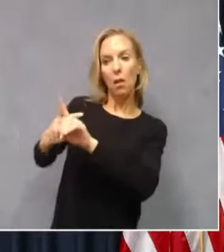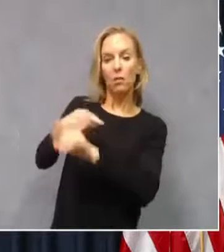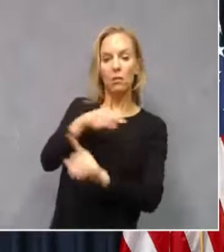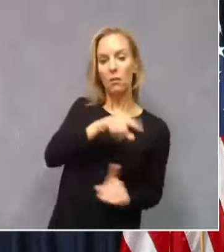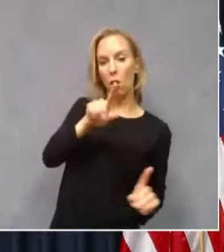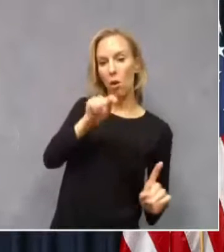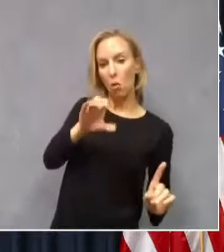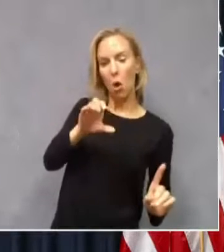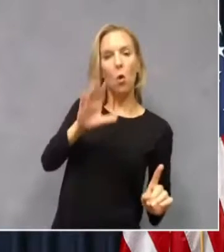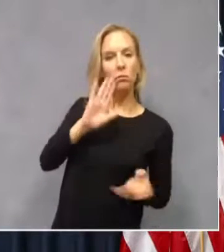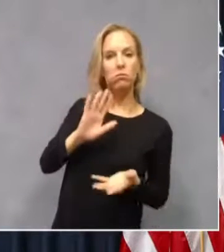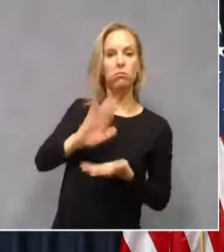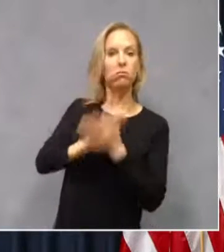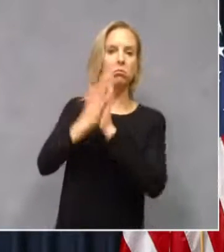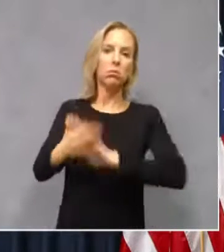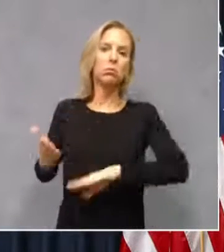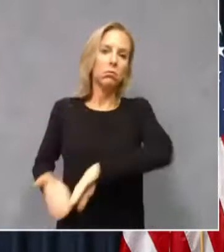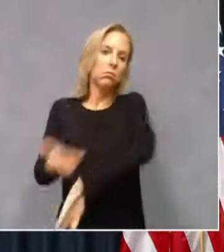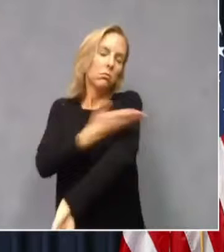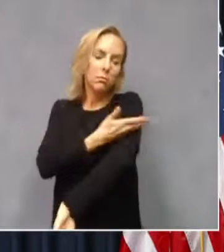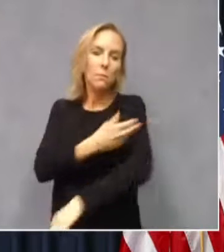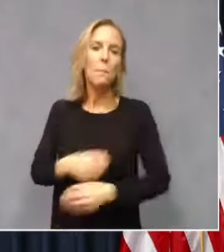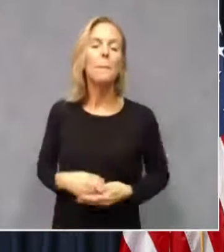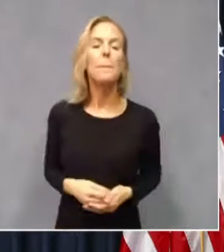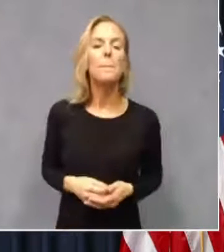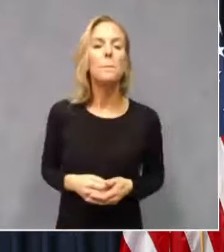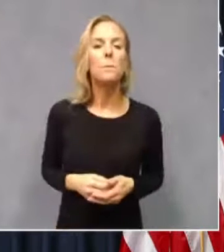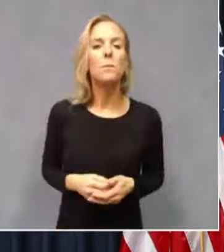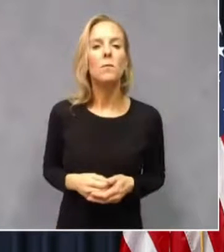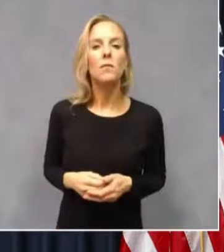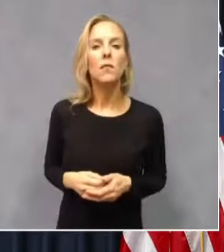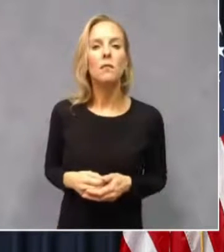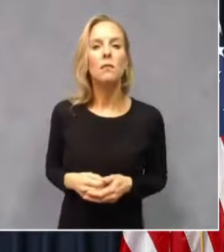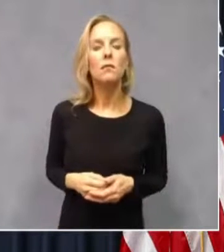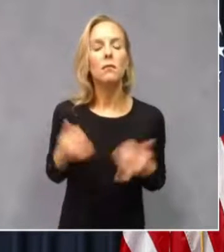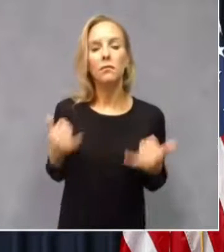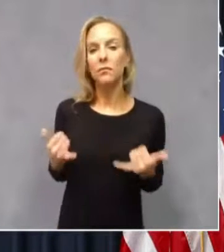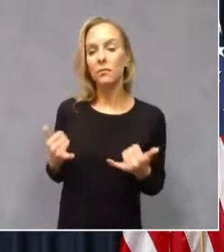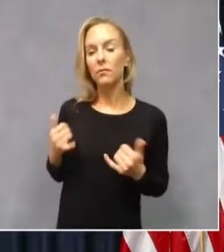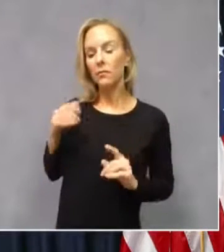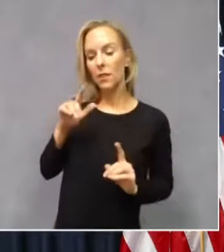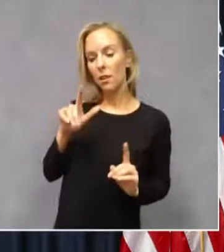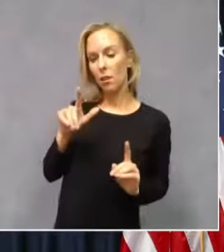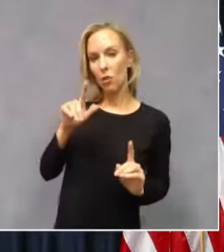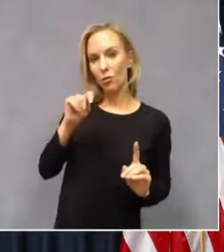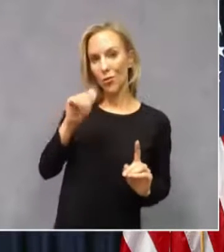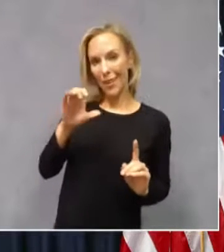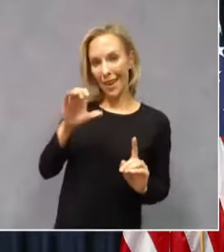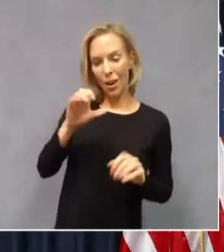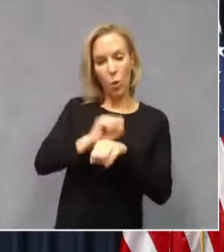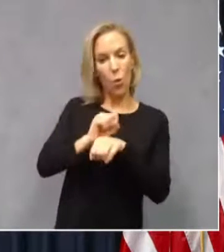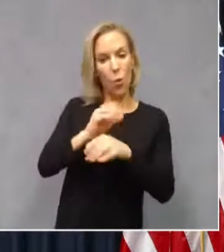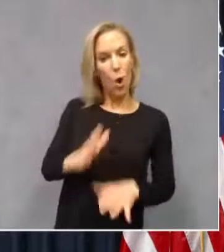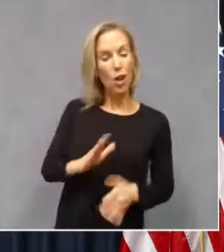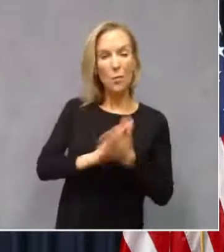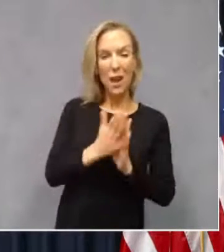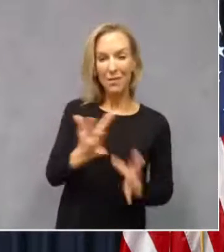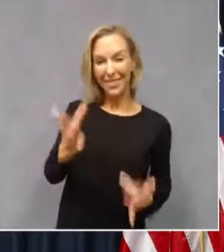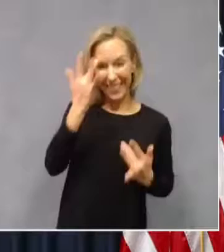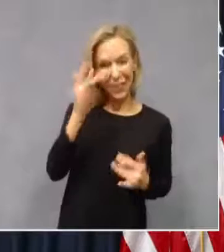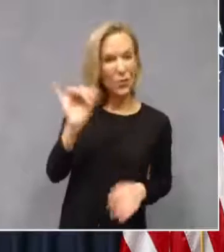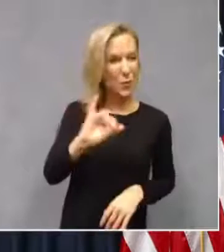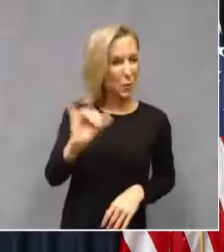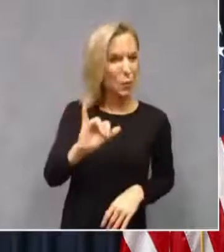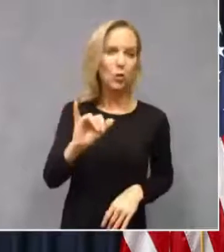better. Now, also the number of healthcare workers getting sick is something that ought to decrease